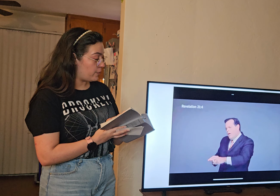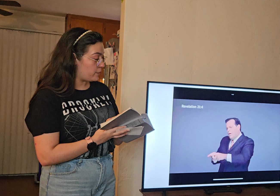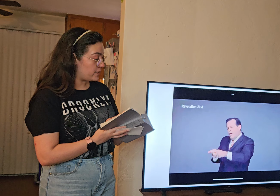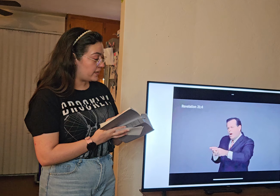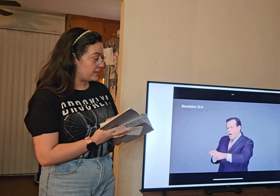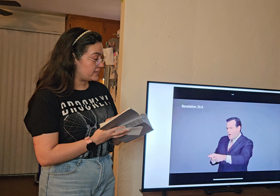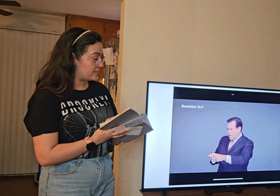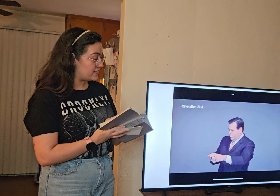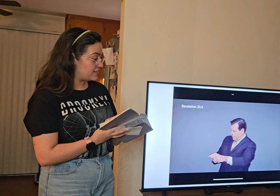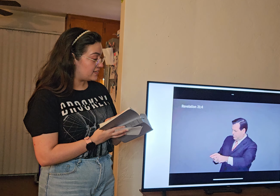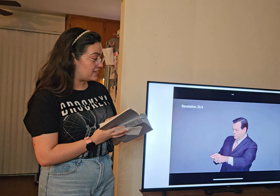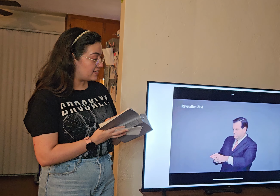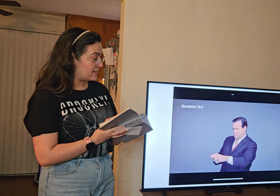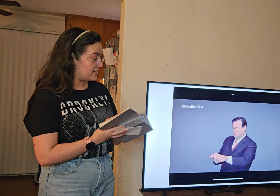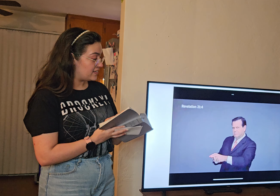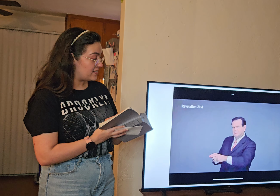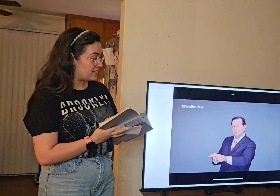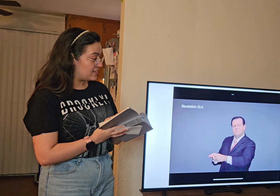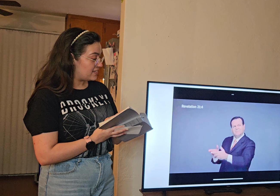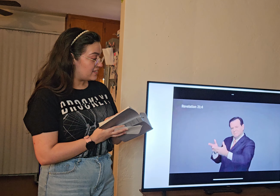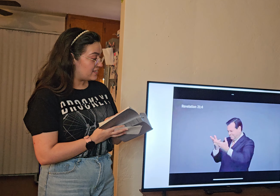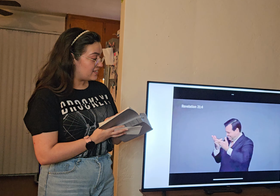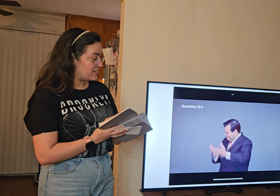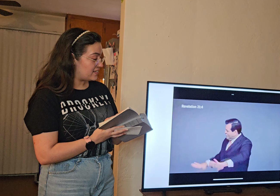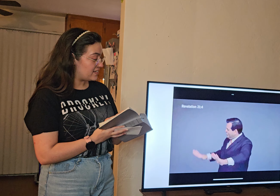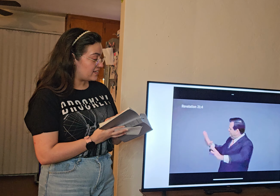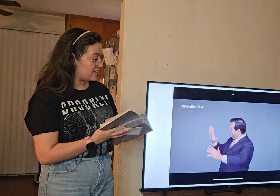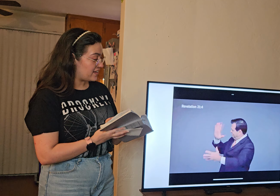The former things